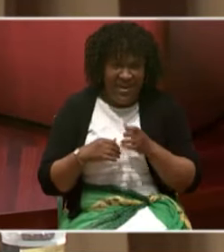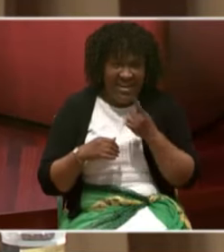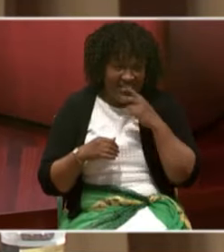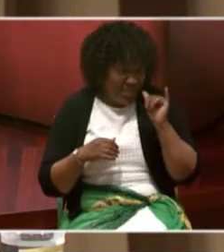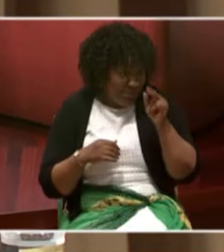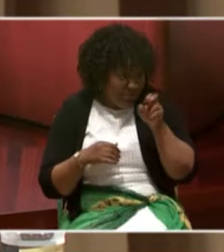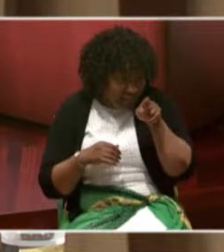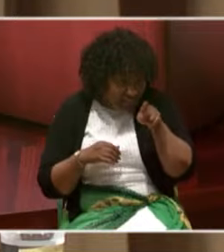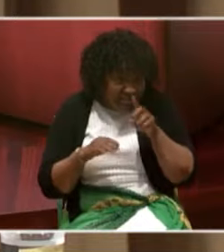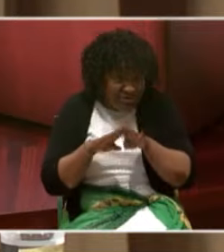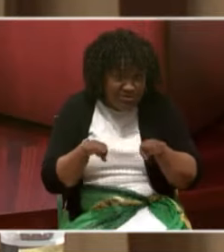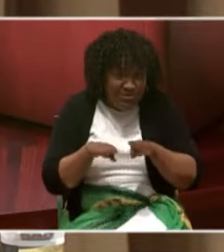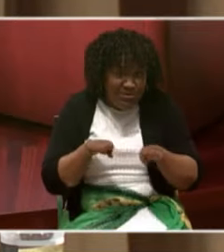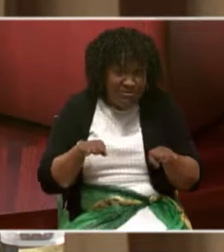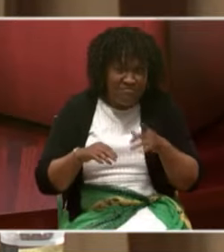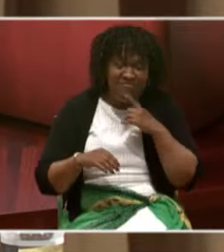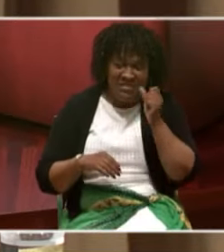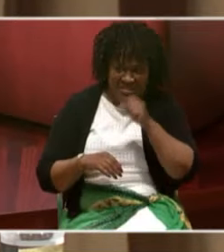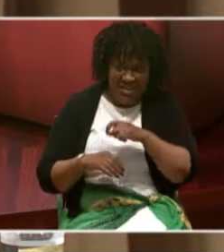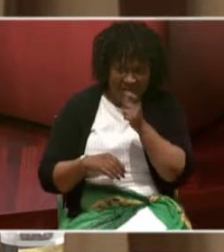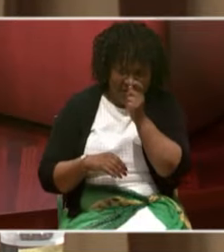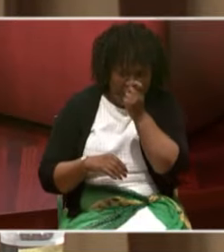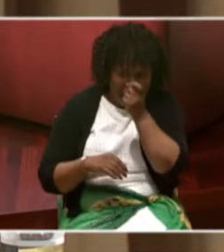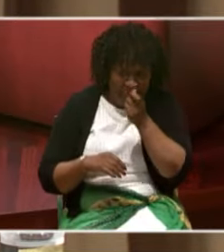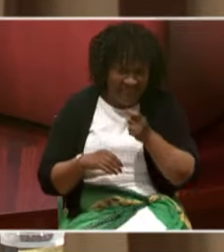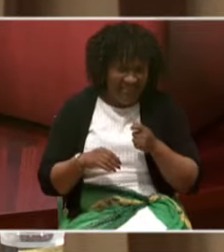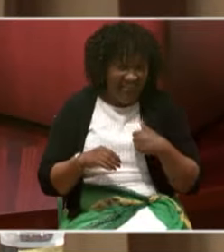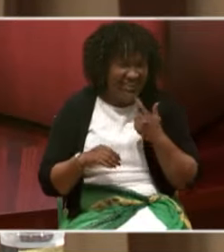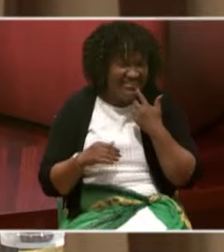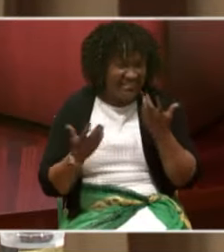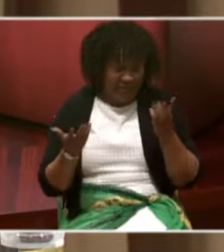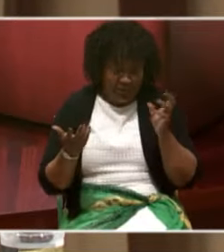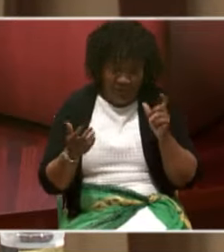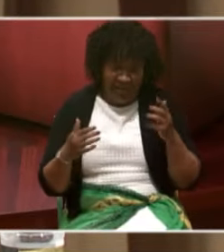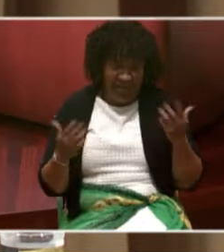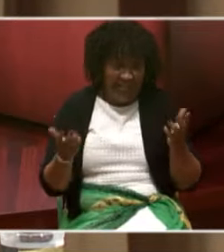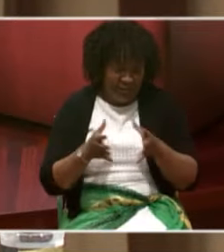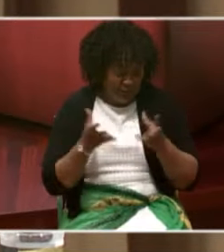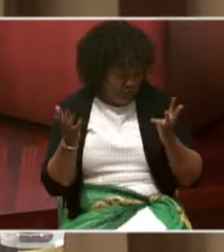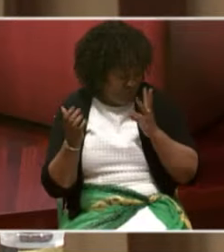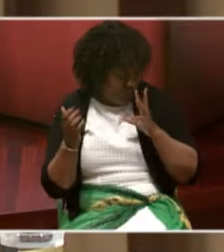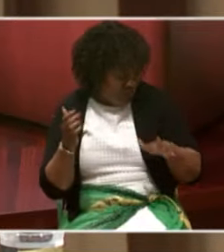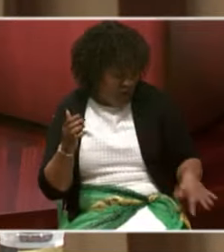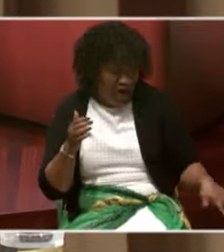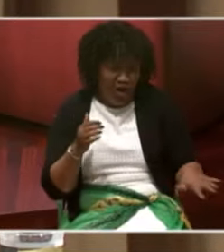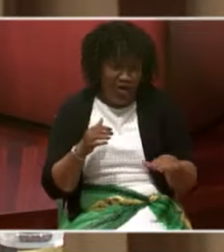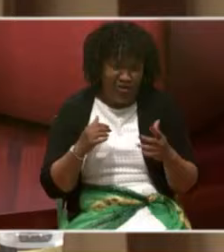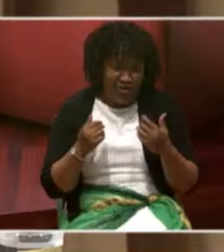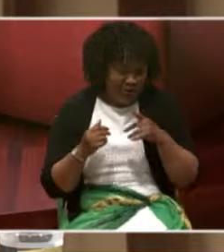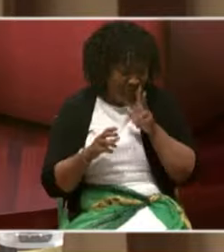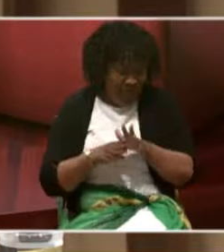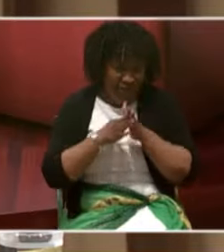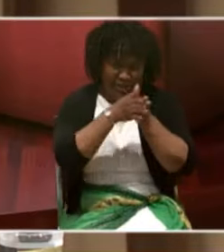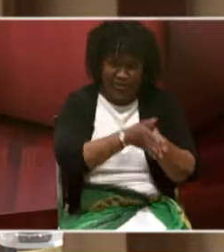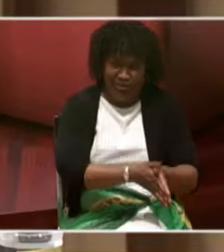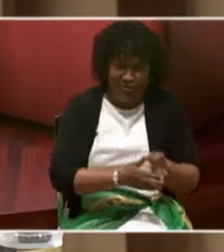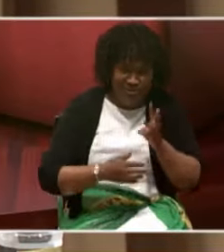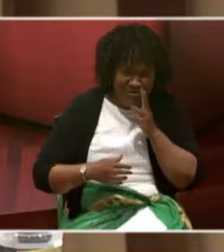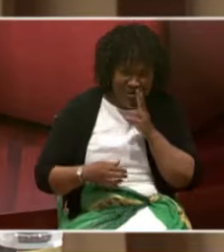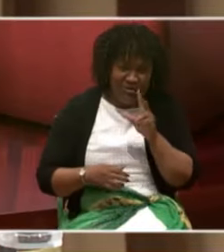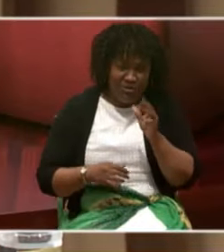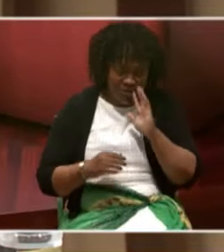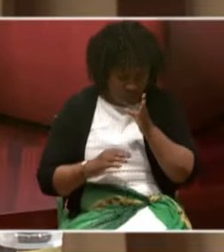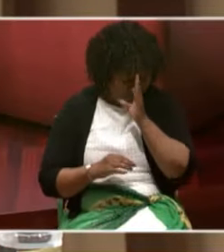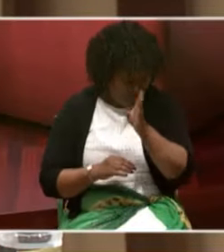Brown Chapel Amy Church. The church is full to capacity. More than 2,000 people on outside trying to get in.